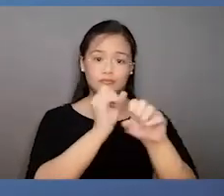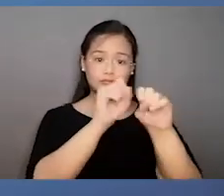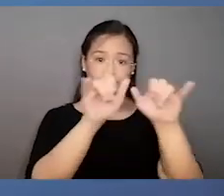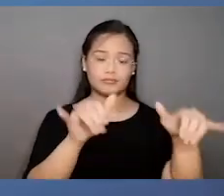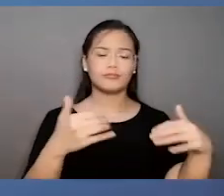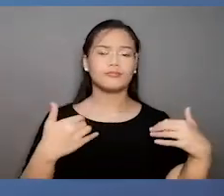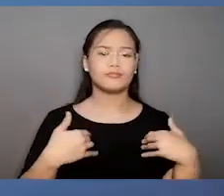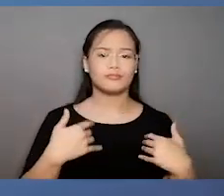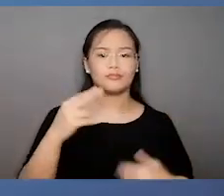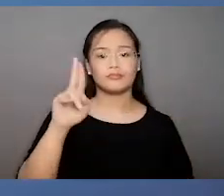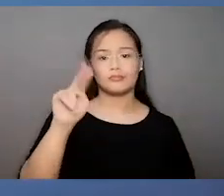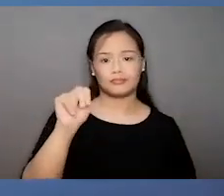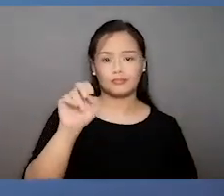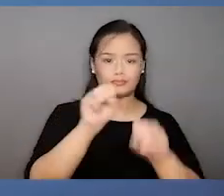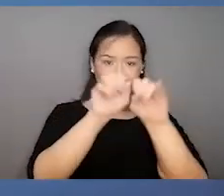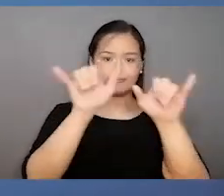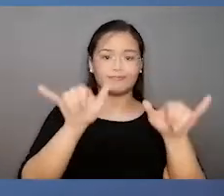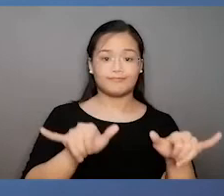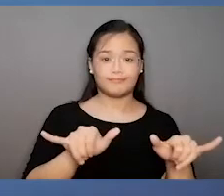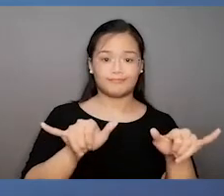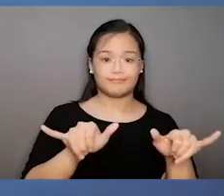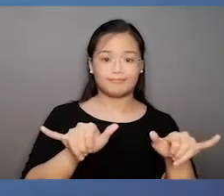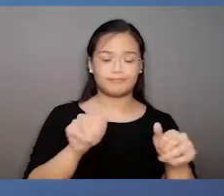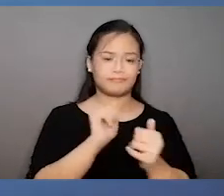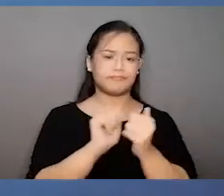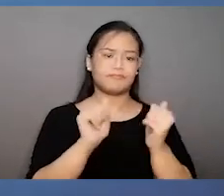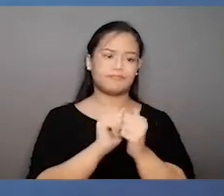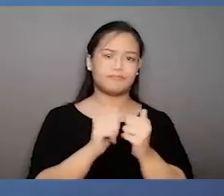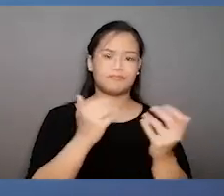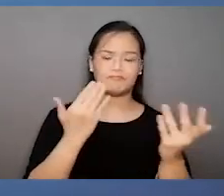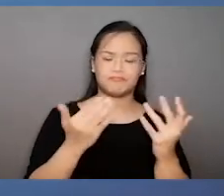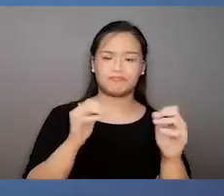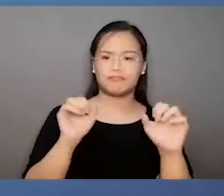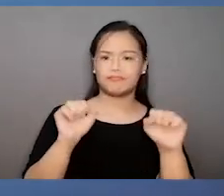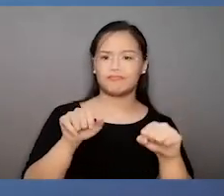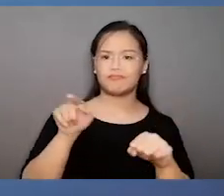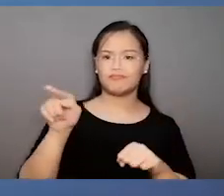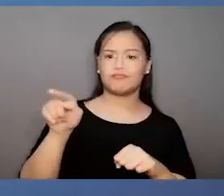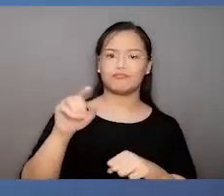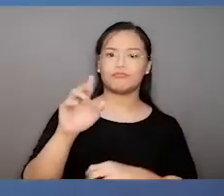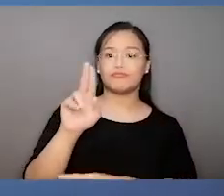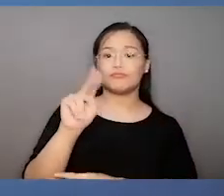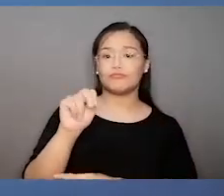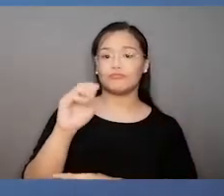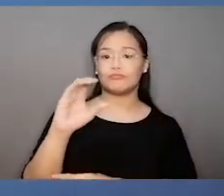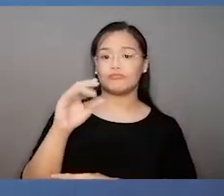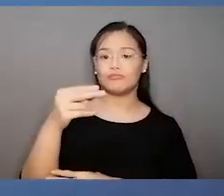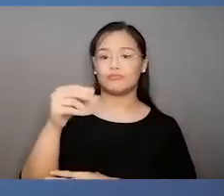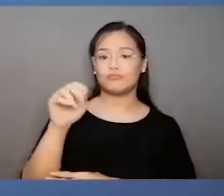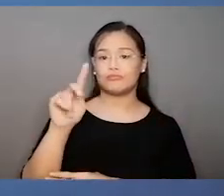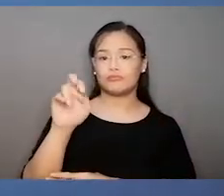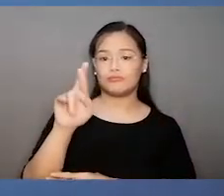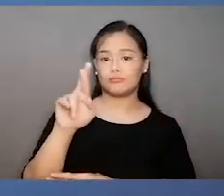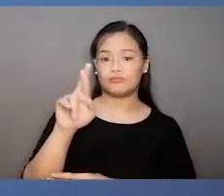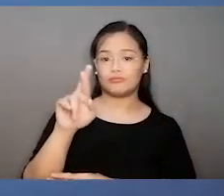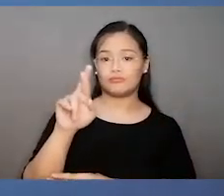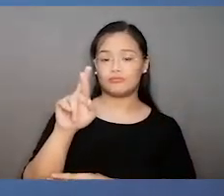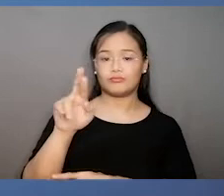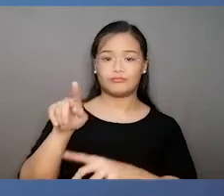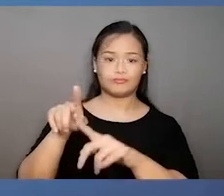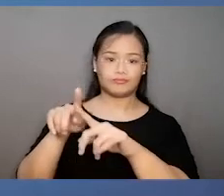mind. And when we talk of the UN system, it could be what you call based on the UN Charter, which are